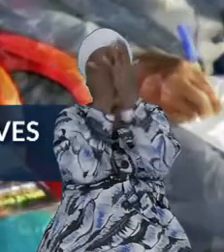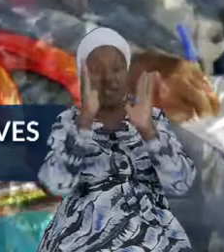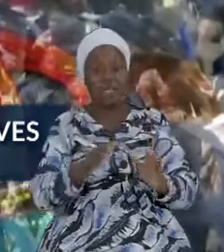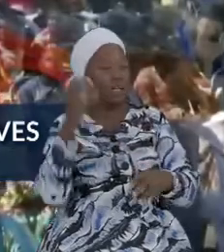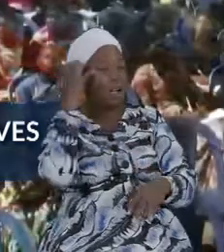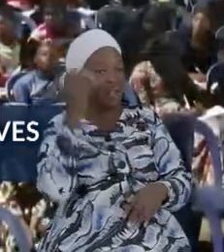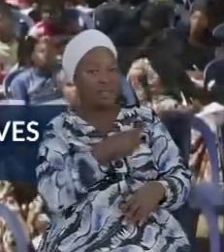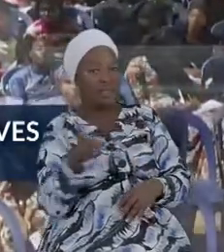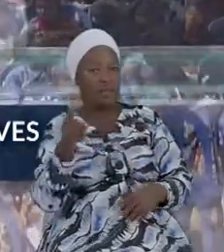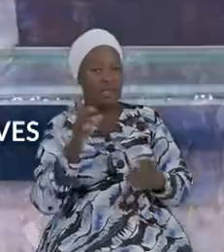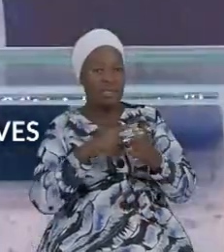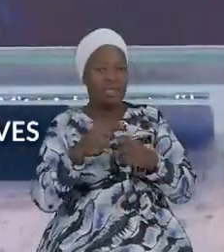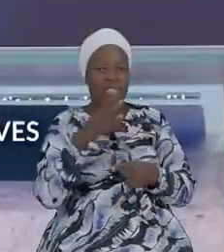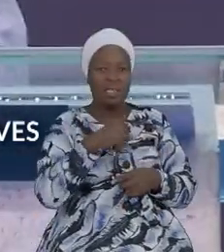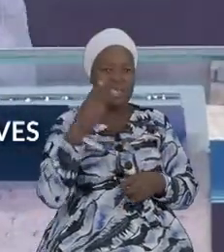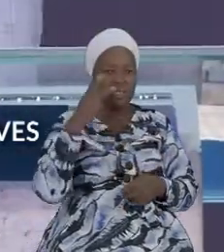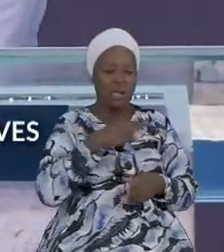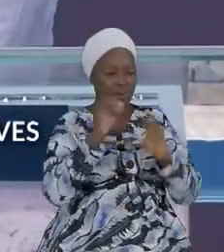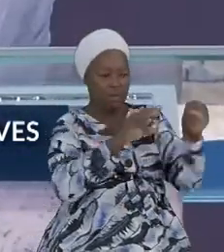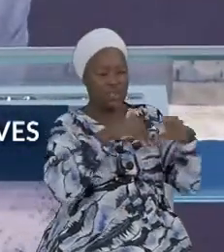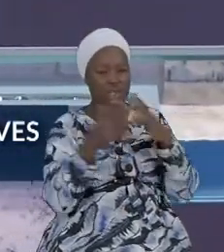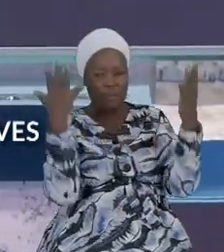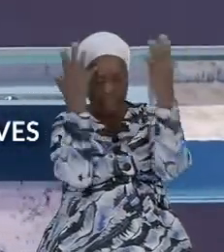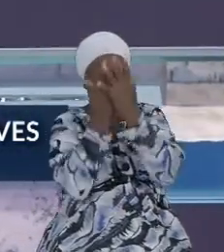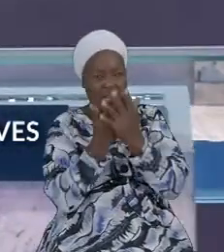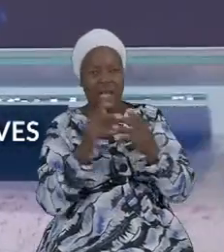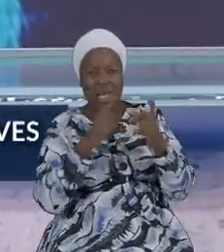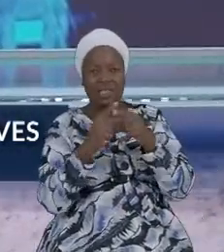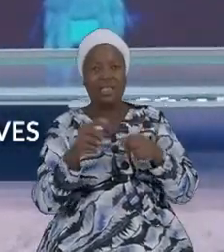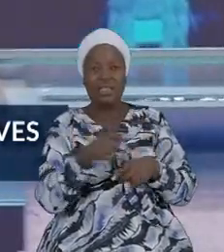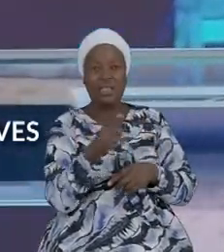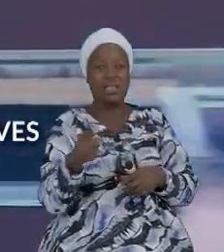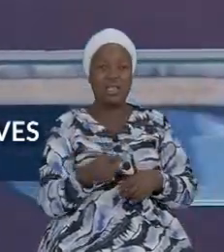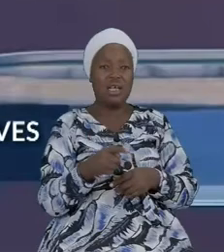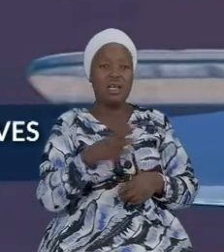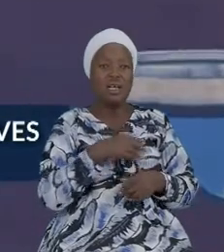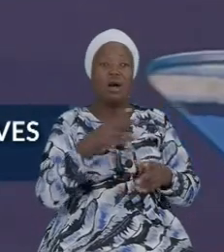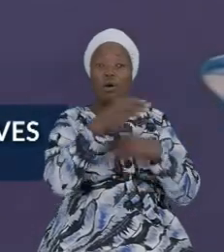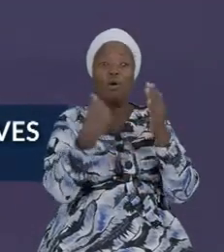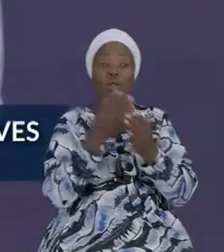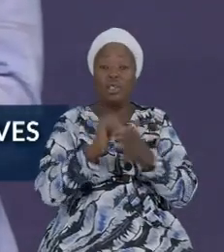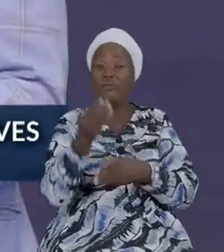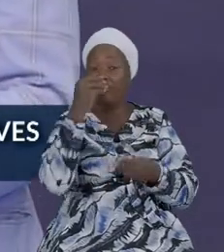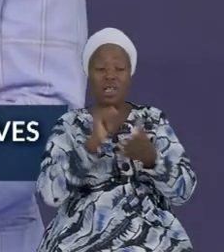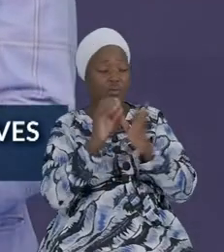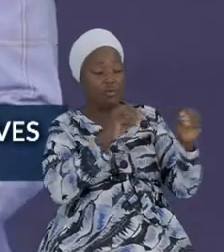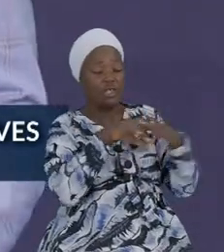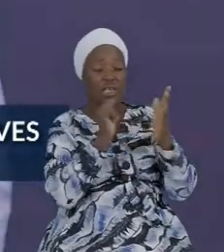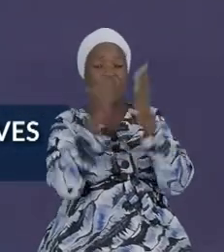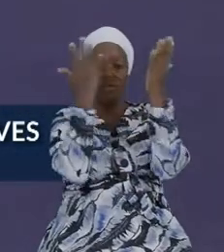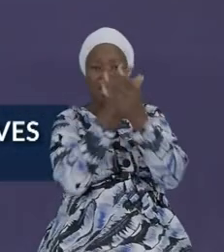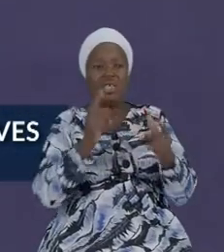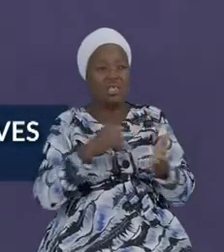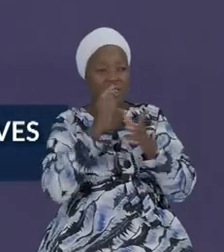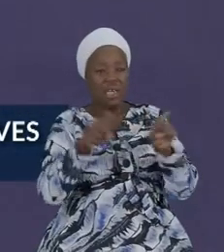beaten. Then they were put in the prison, and their feet were put in the stocks. It's like there was no freedom.